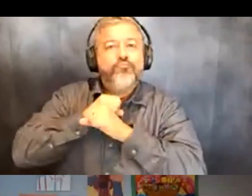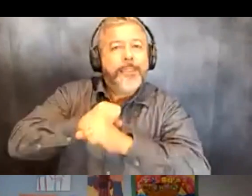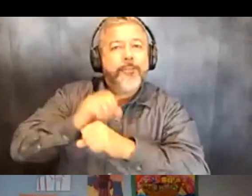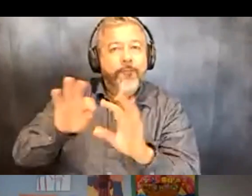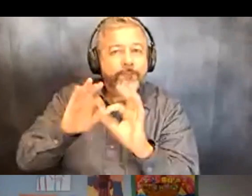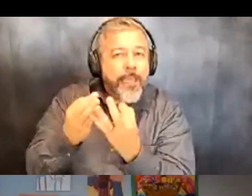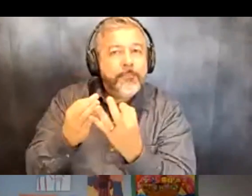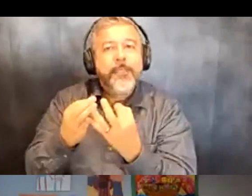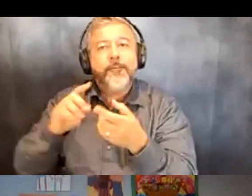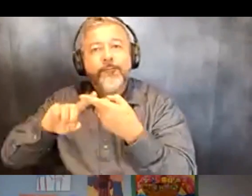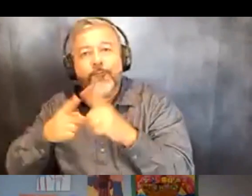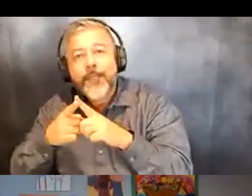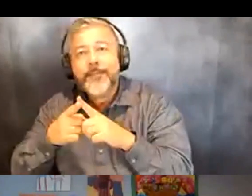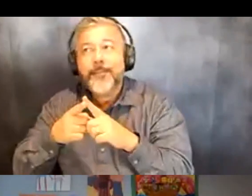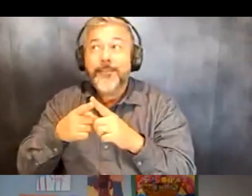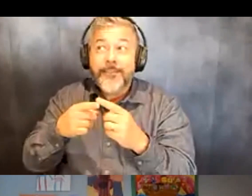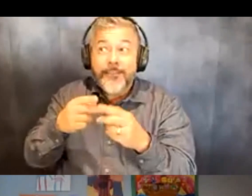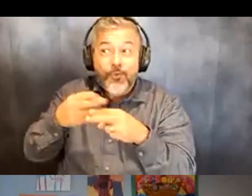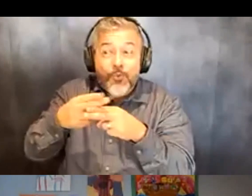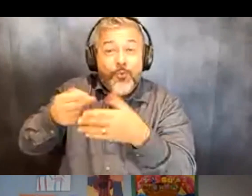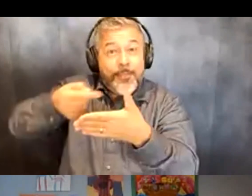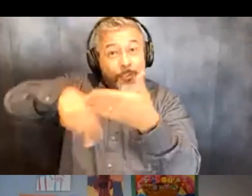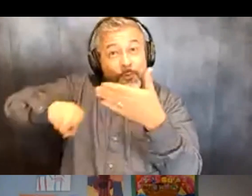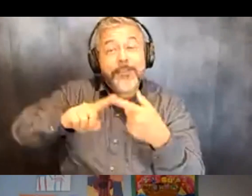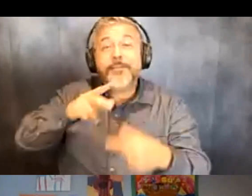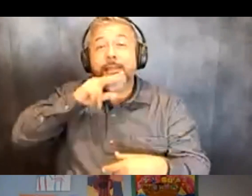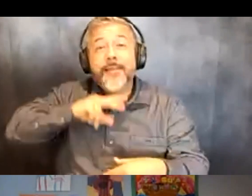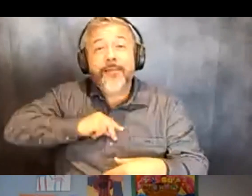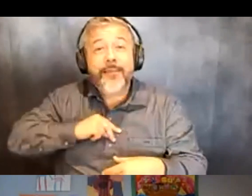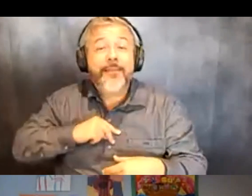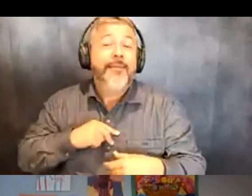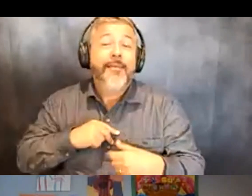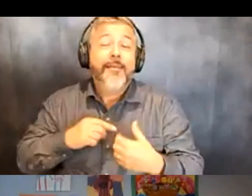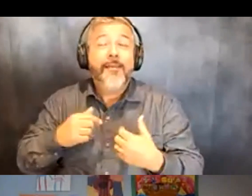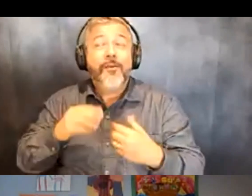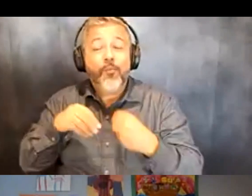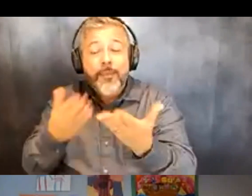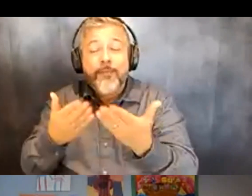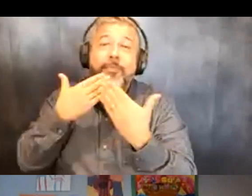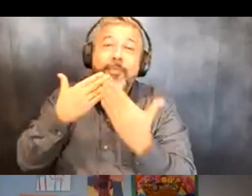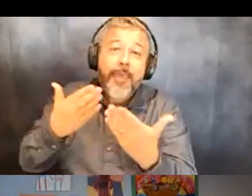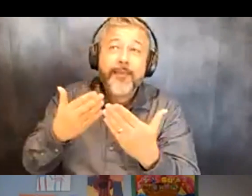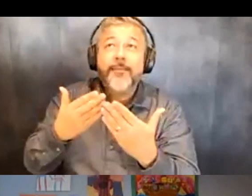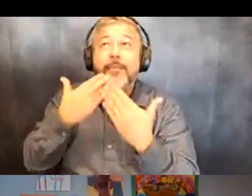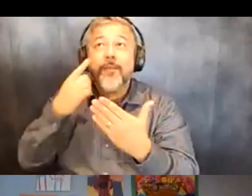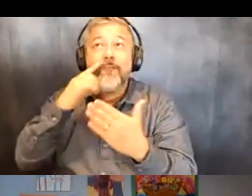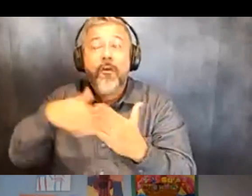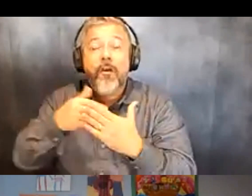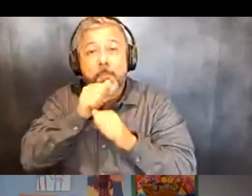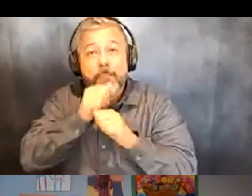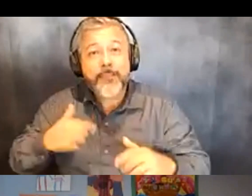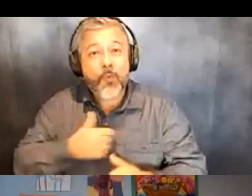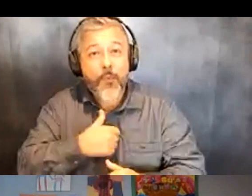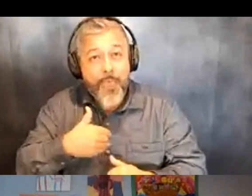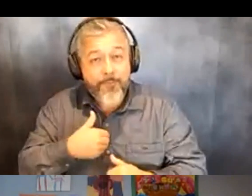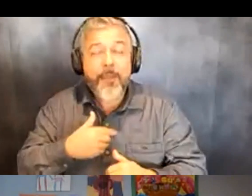week of giving thanks and being grateful for all the blessings we have to set yourselves up to be as